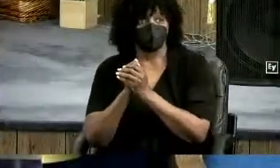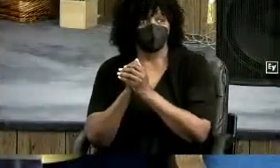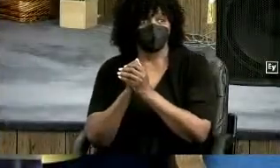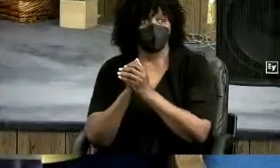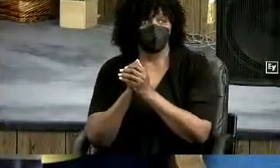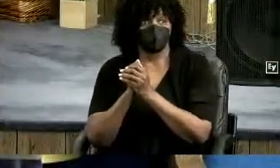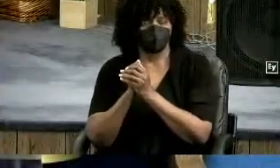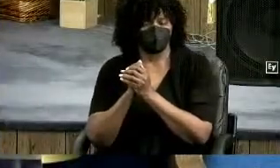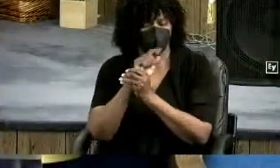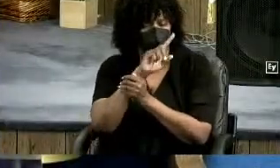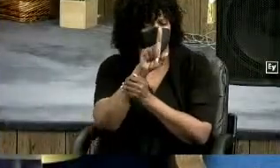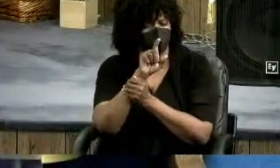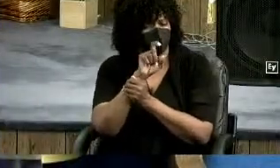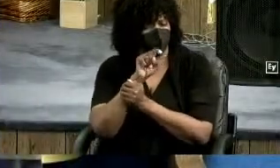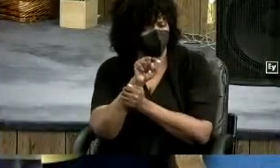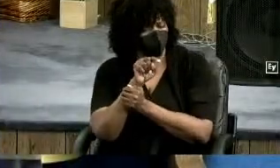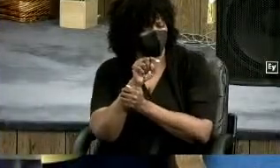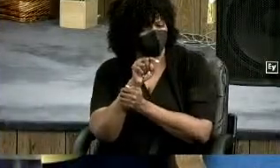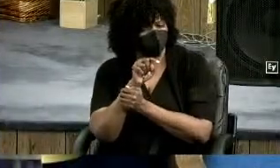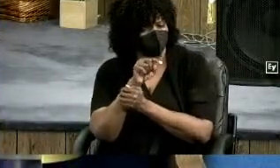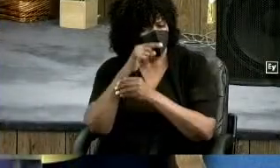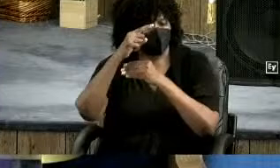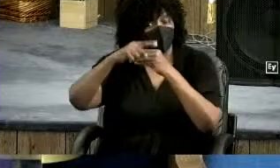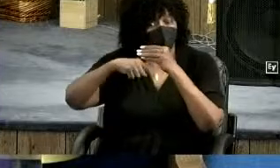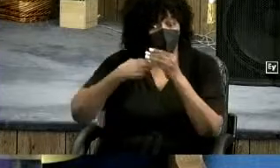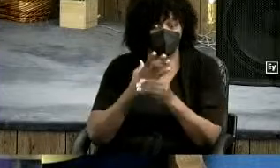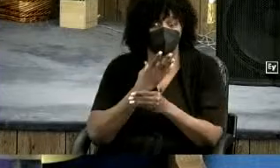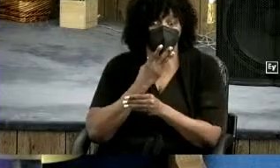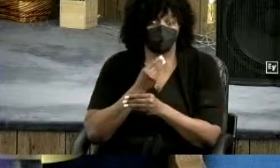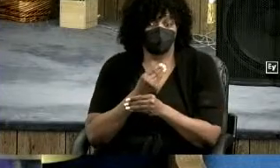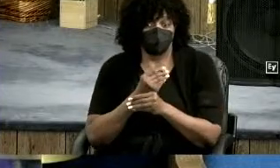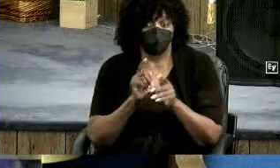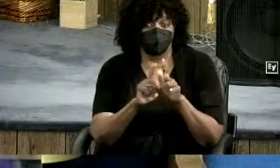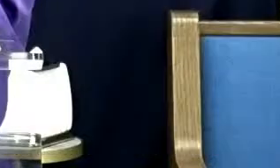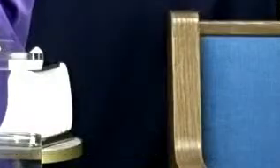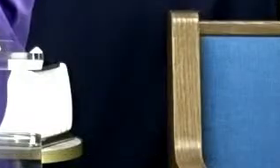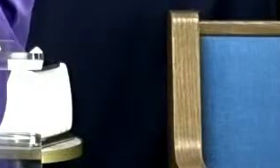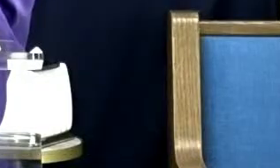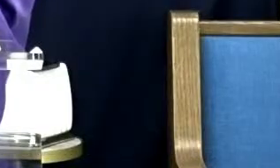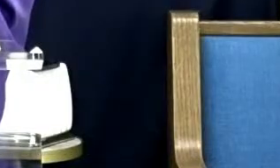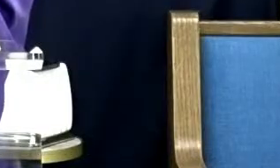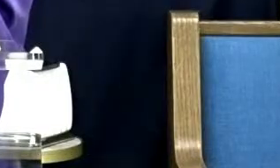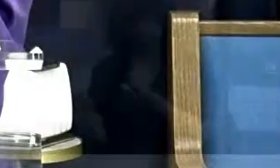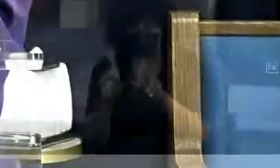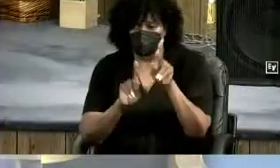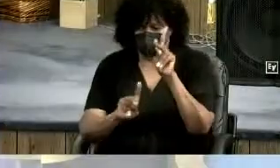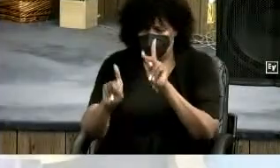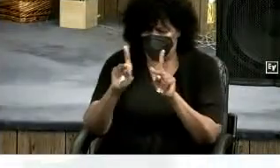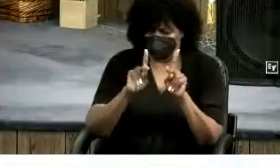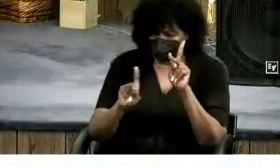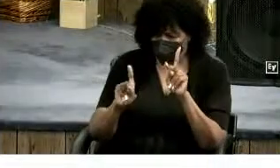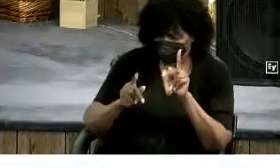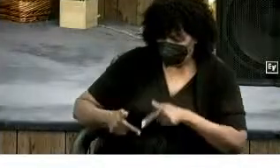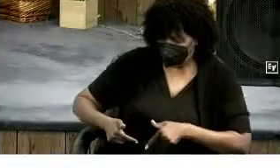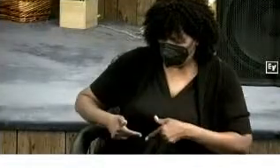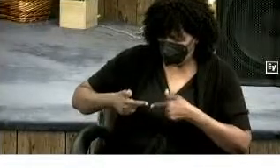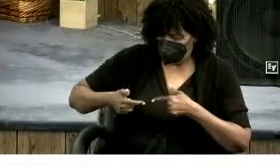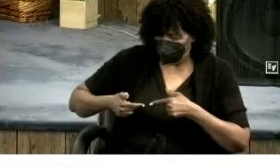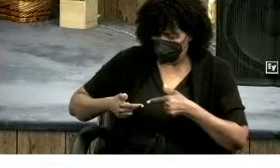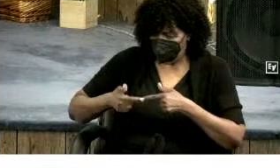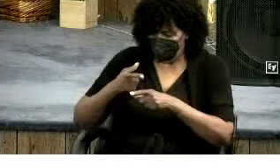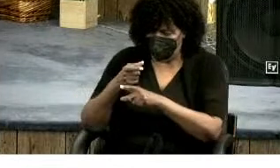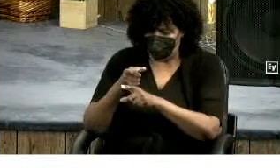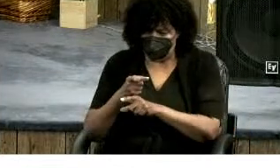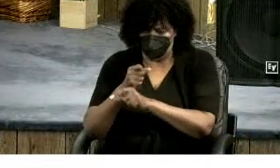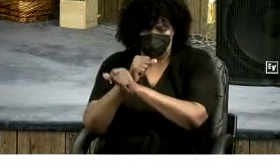He said he asked them about the Jews who have escaped, those who have survived the captivity. Hold on,